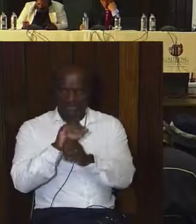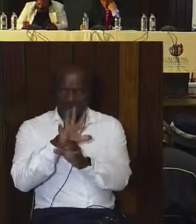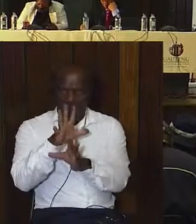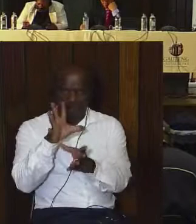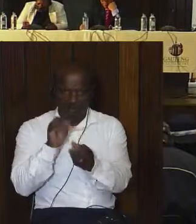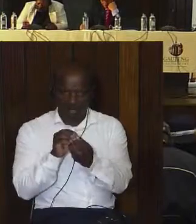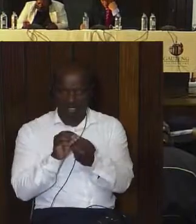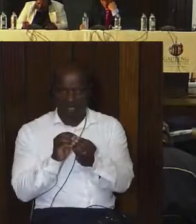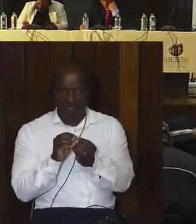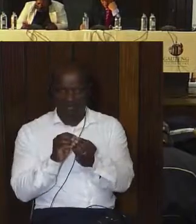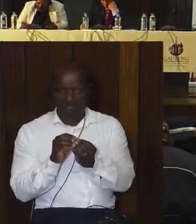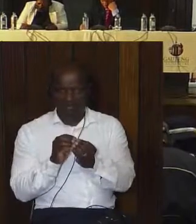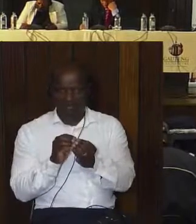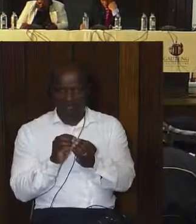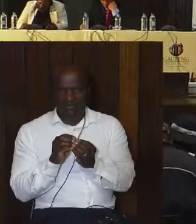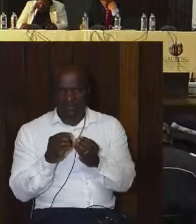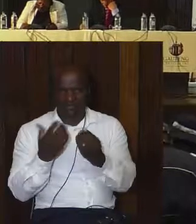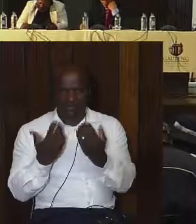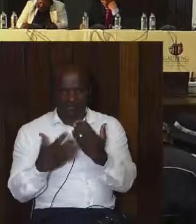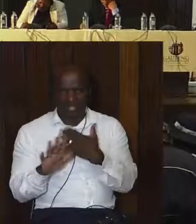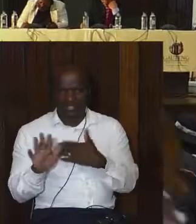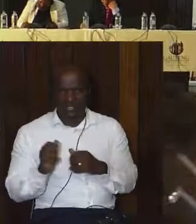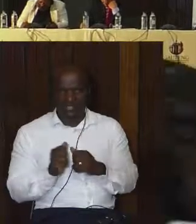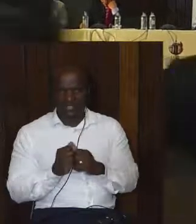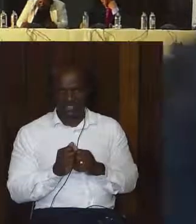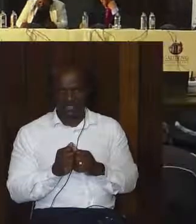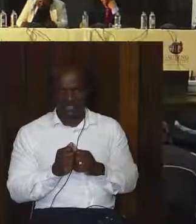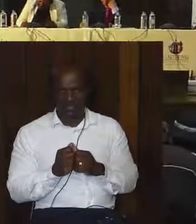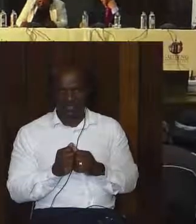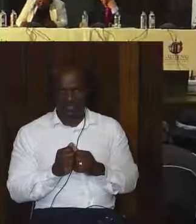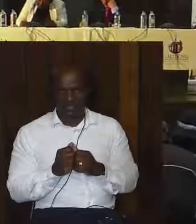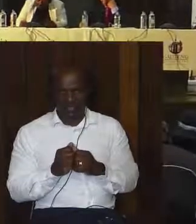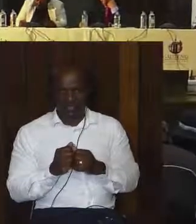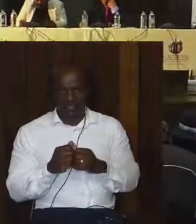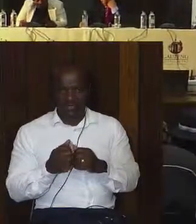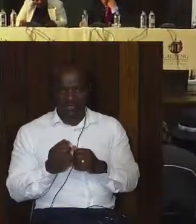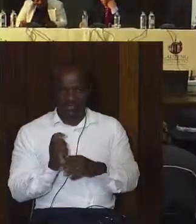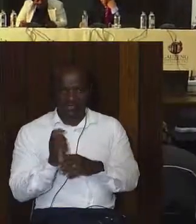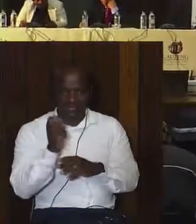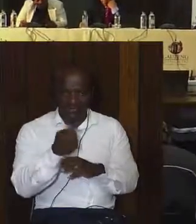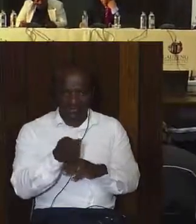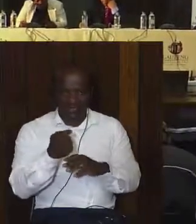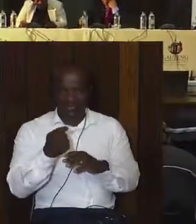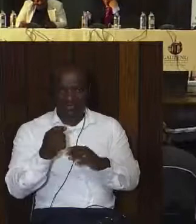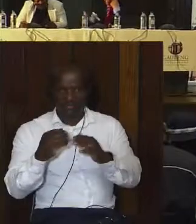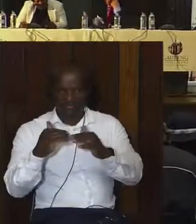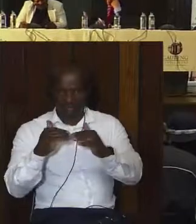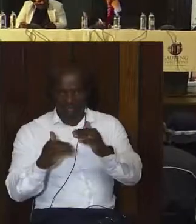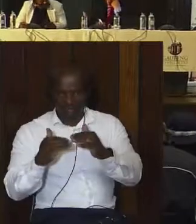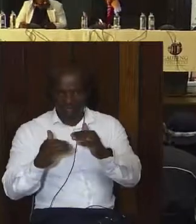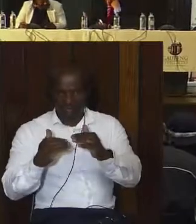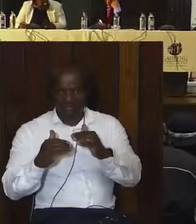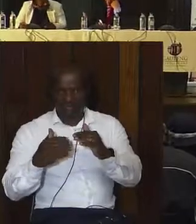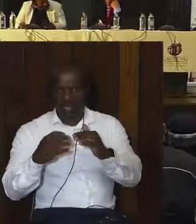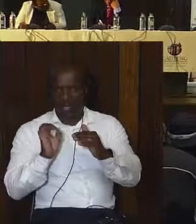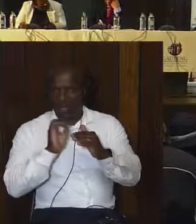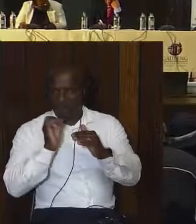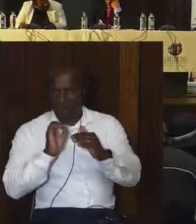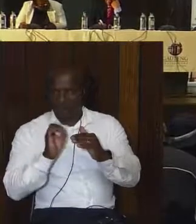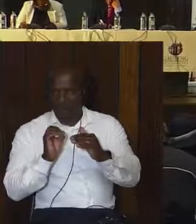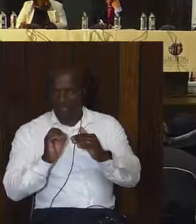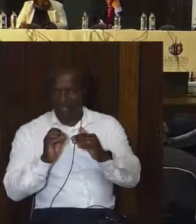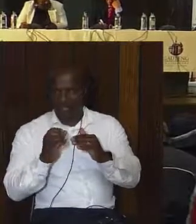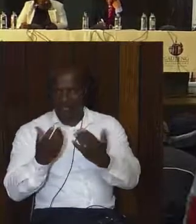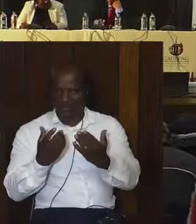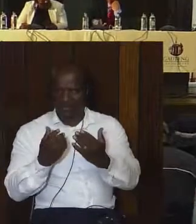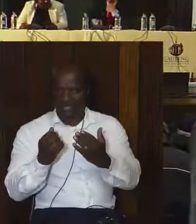and was not going to be sitting with under expenditure, can you clarify to us what was